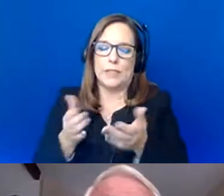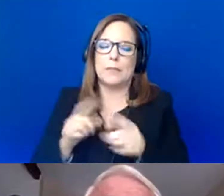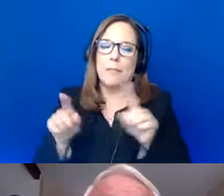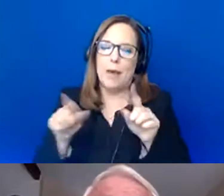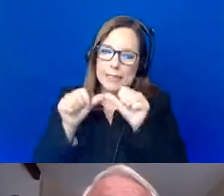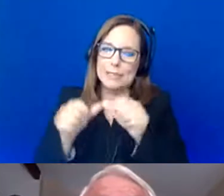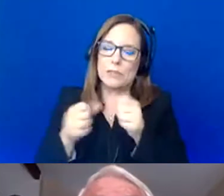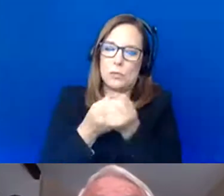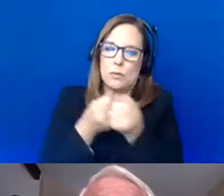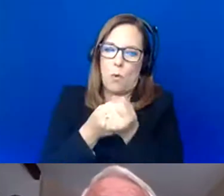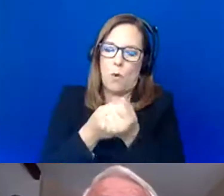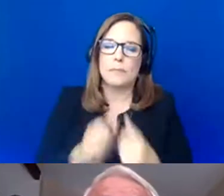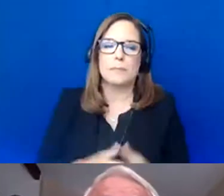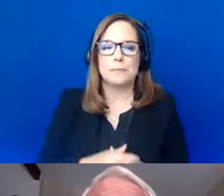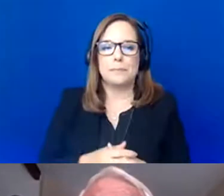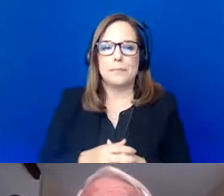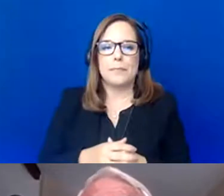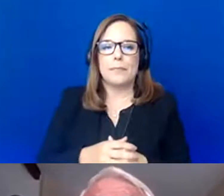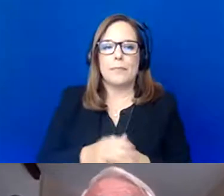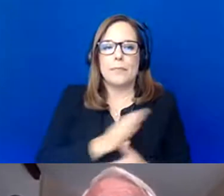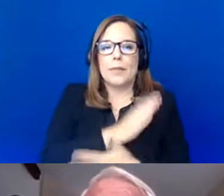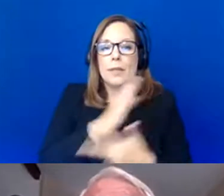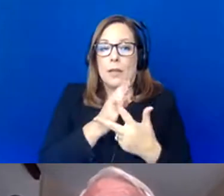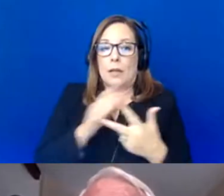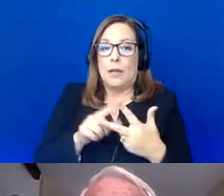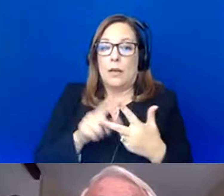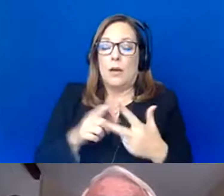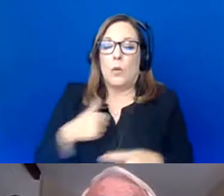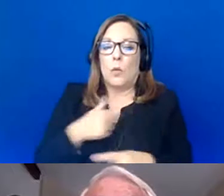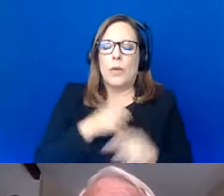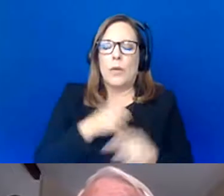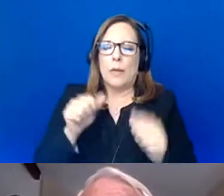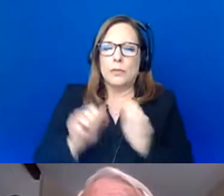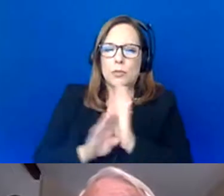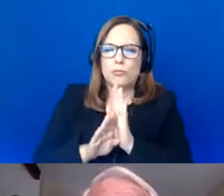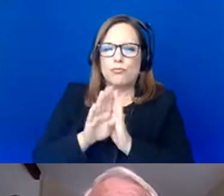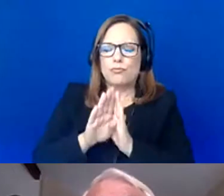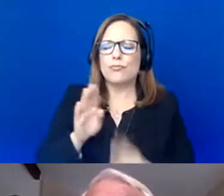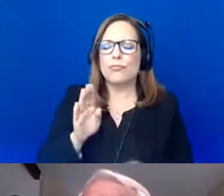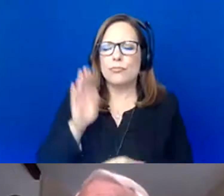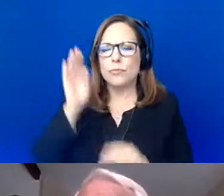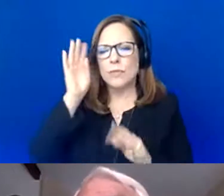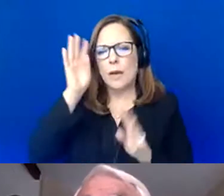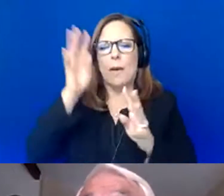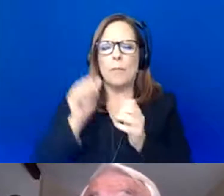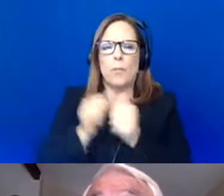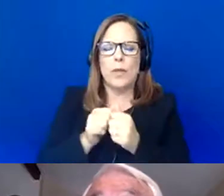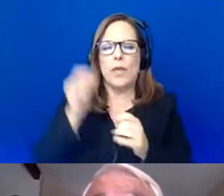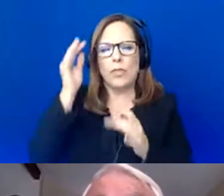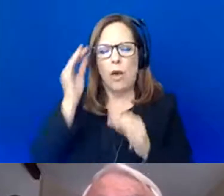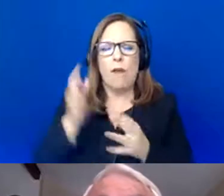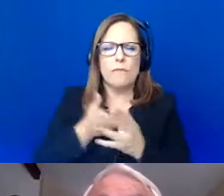Second happening was that we have developed a thoughtful master plan for aging. informed